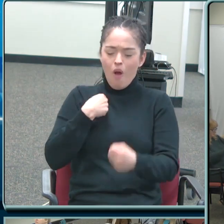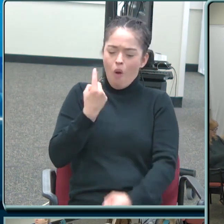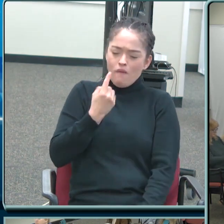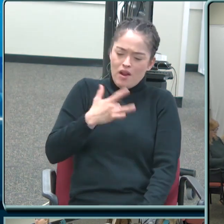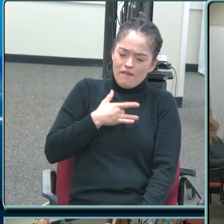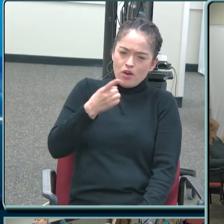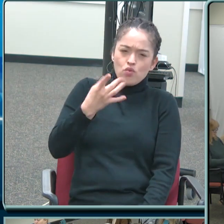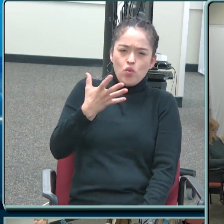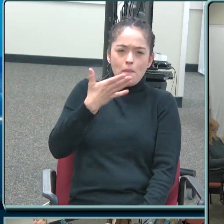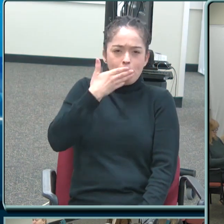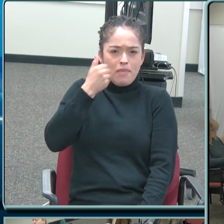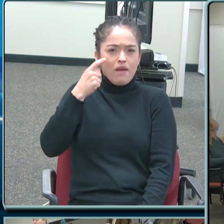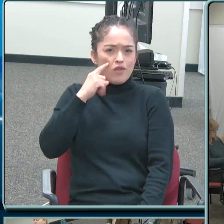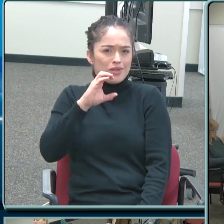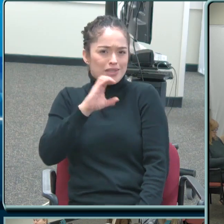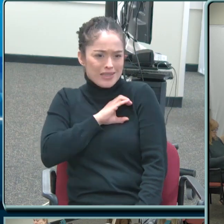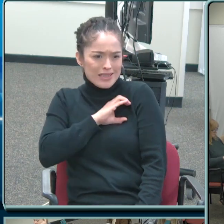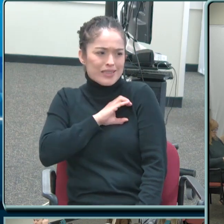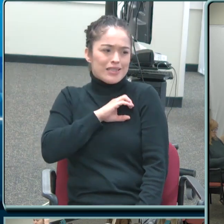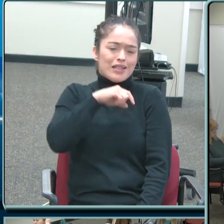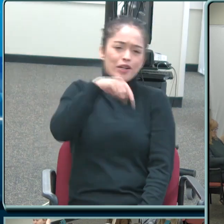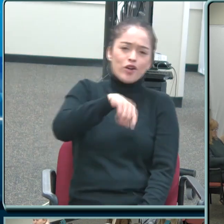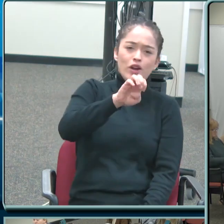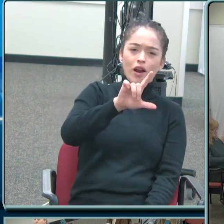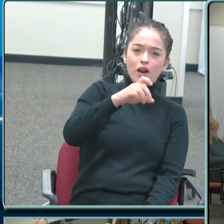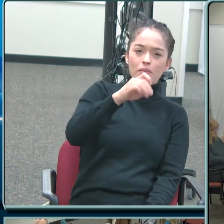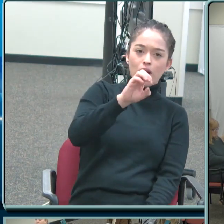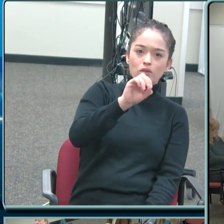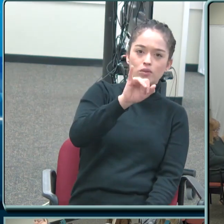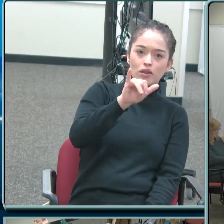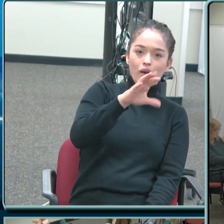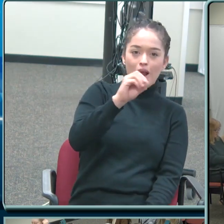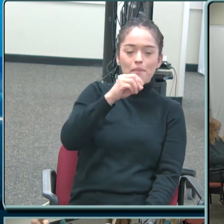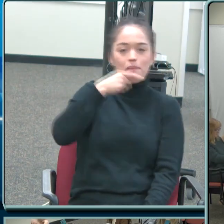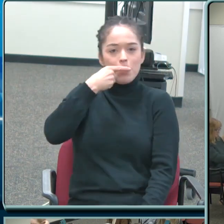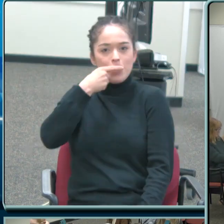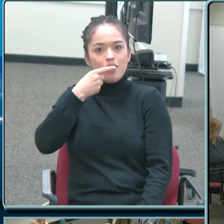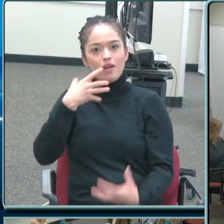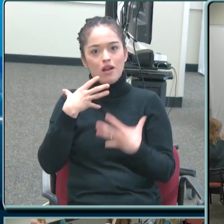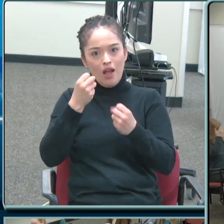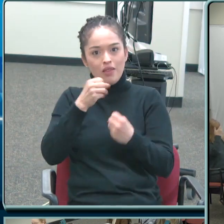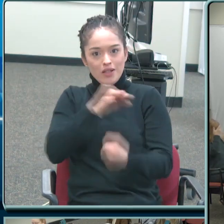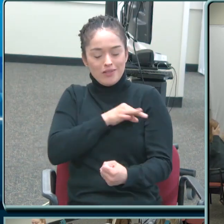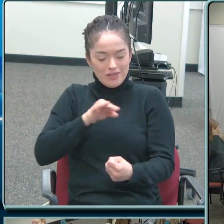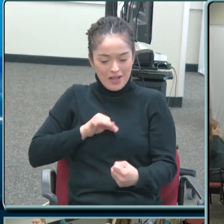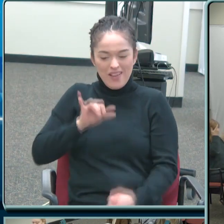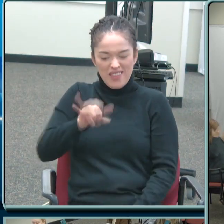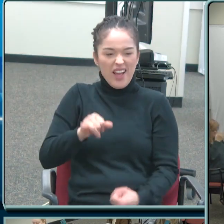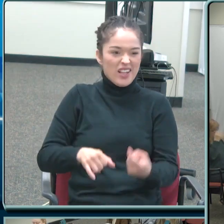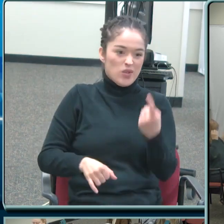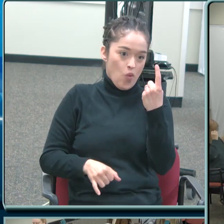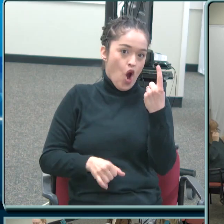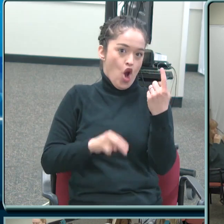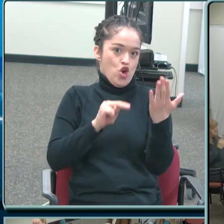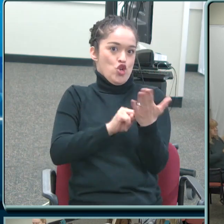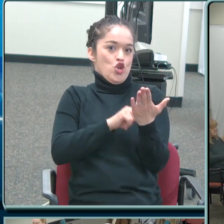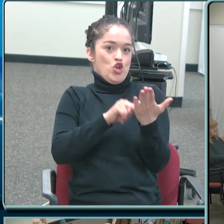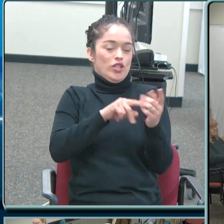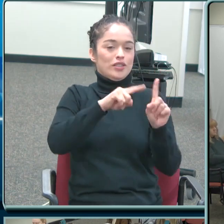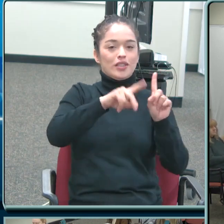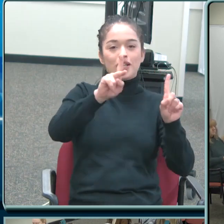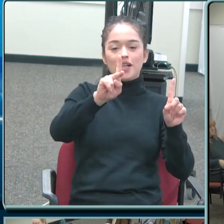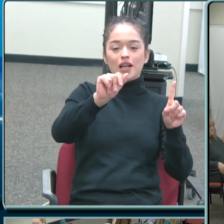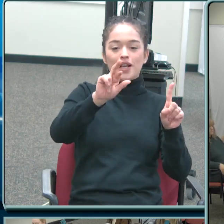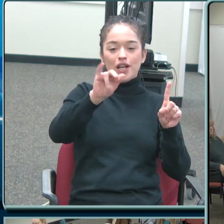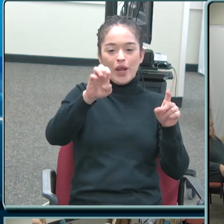wanted the best for the citizens of El Paso County, as well as the public health staff. And that's from one of our nurses, Carrie